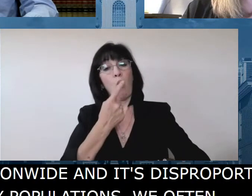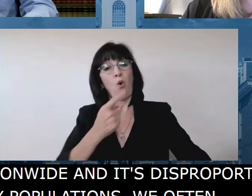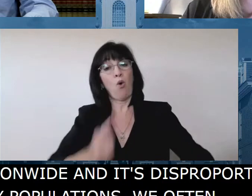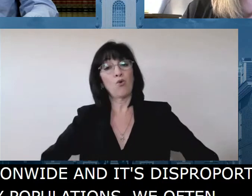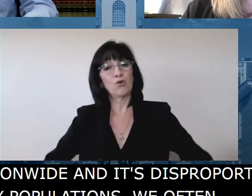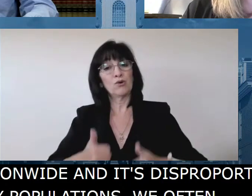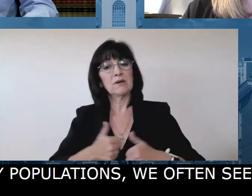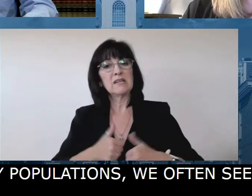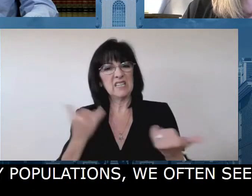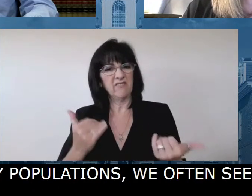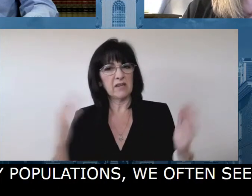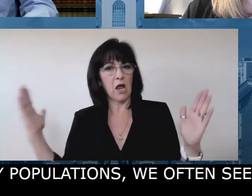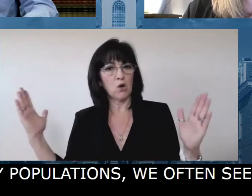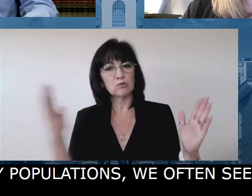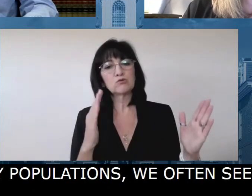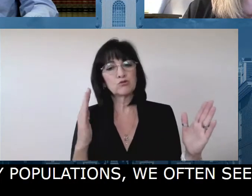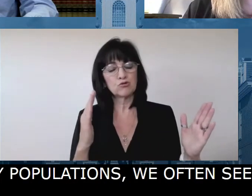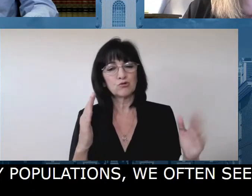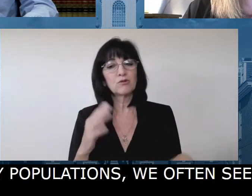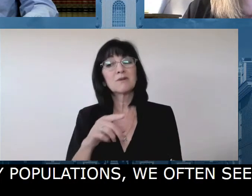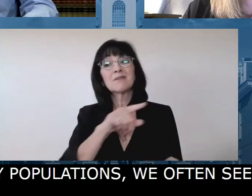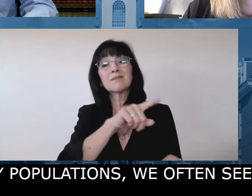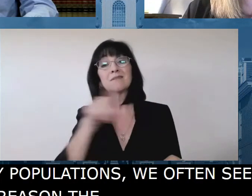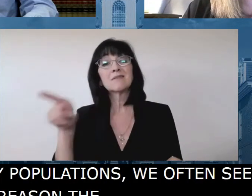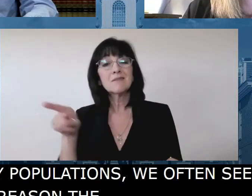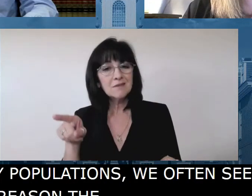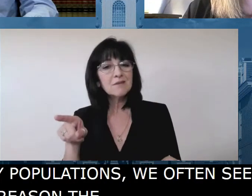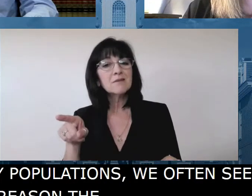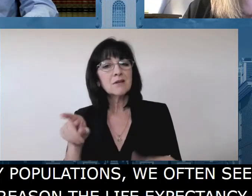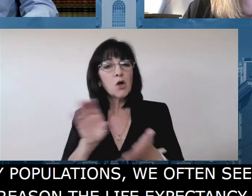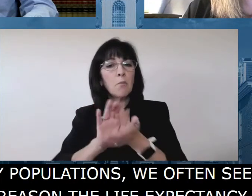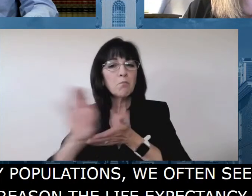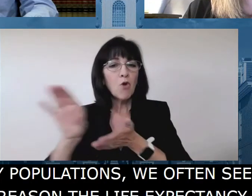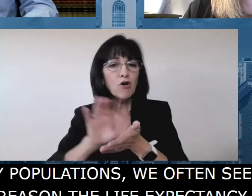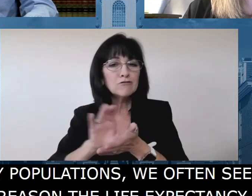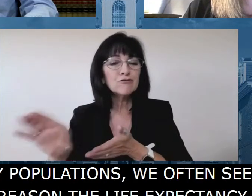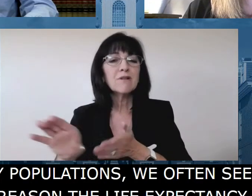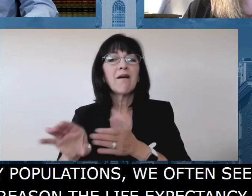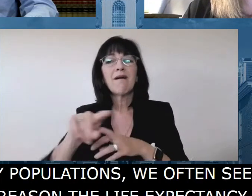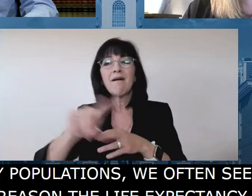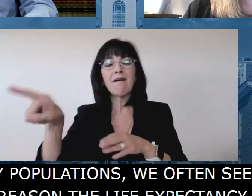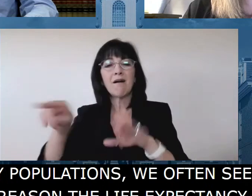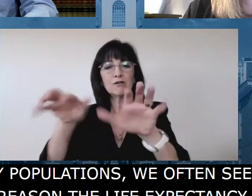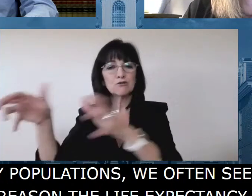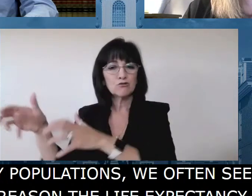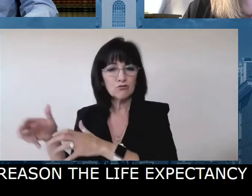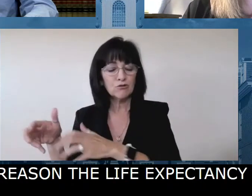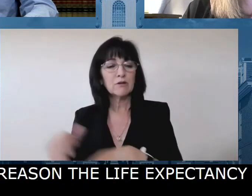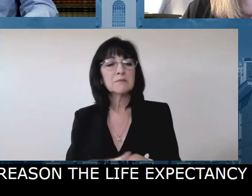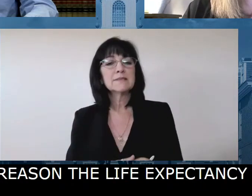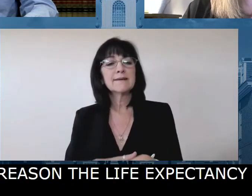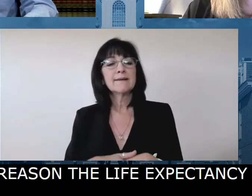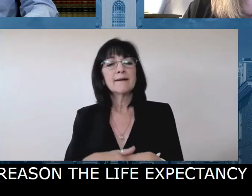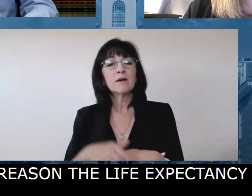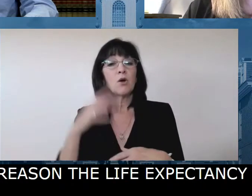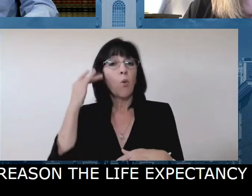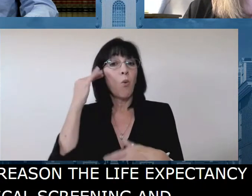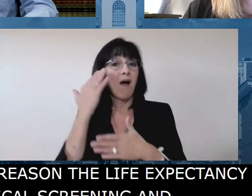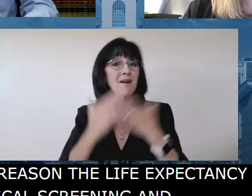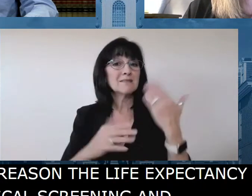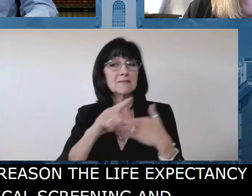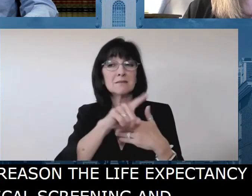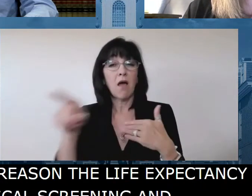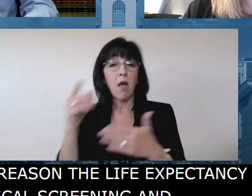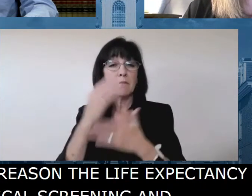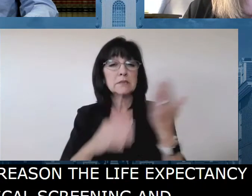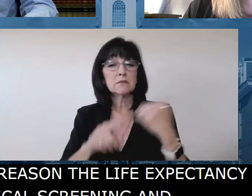the life expectancies are shorter is because there's been a lack of access to medical screenings and treatments for various things. And because of COVID,